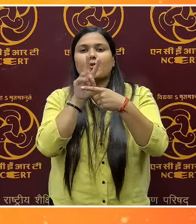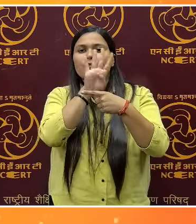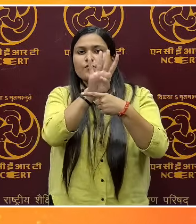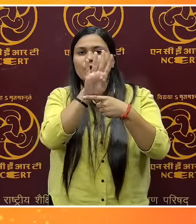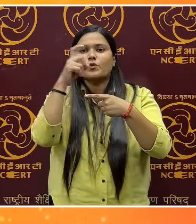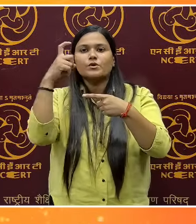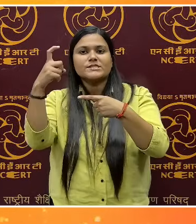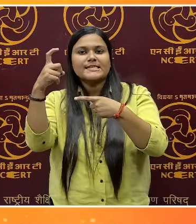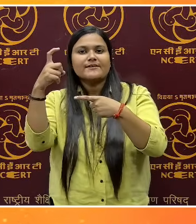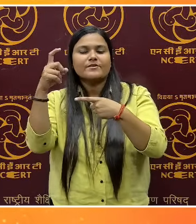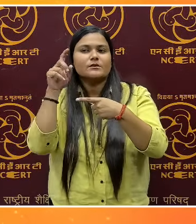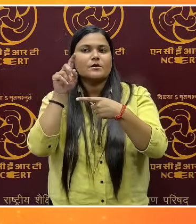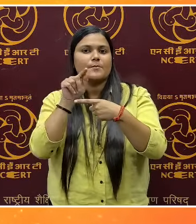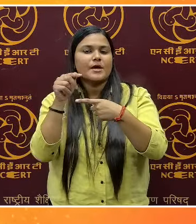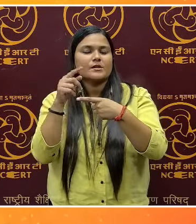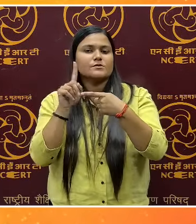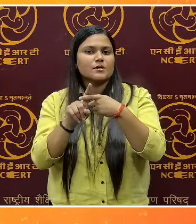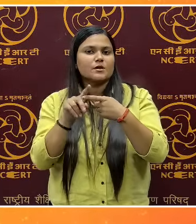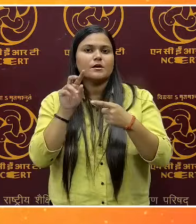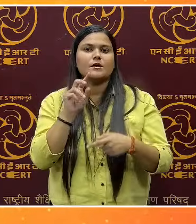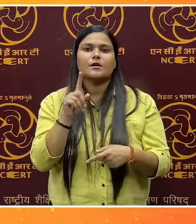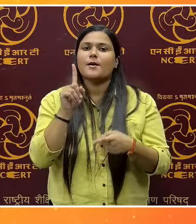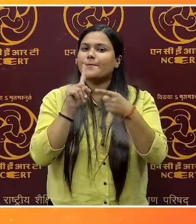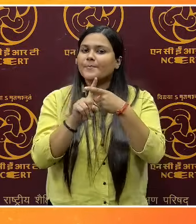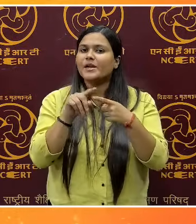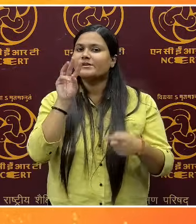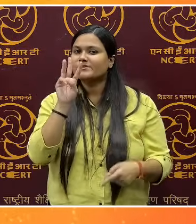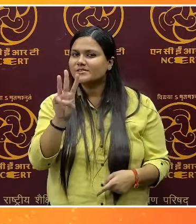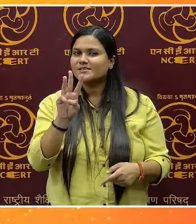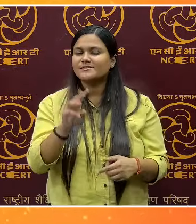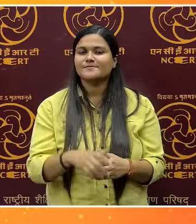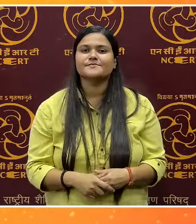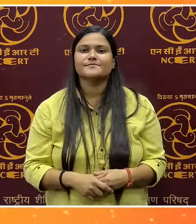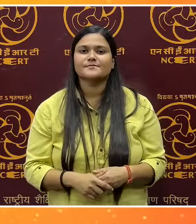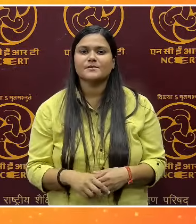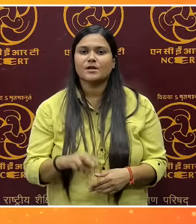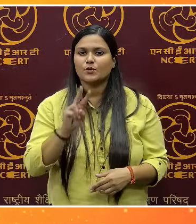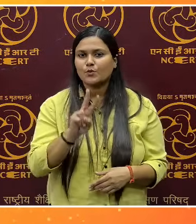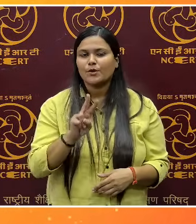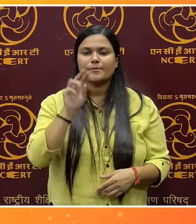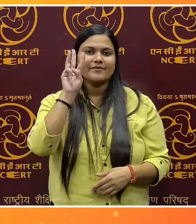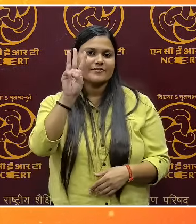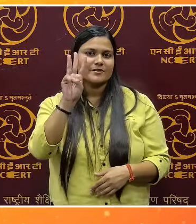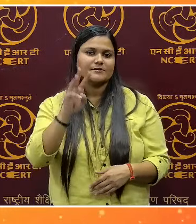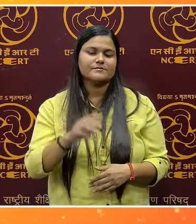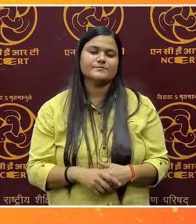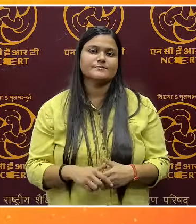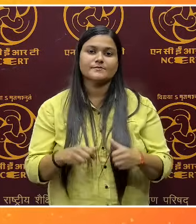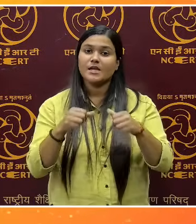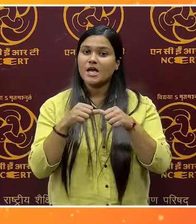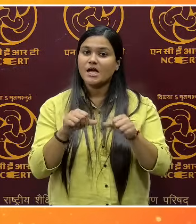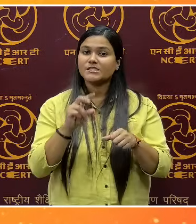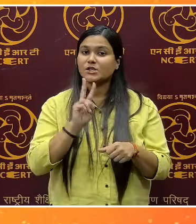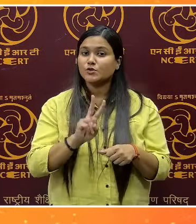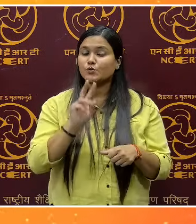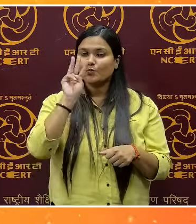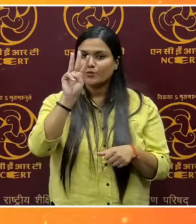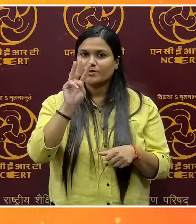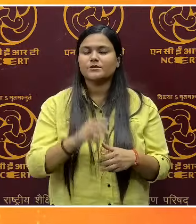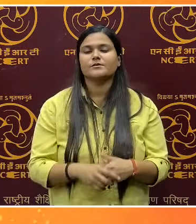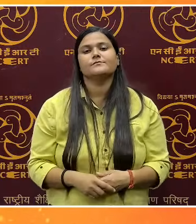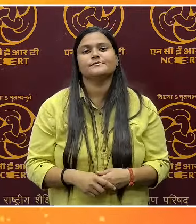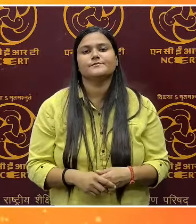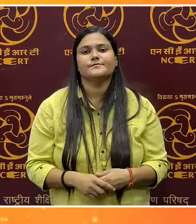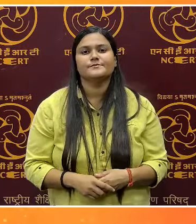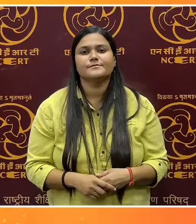7 minus 4? Plus 3. Very good. 2 to the power 3. Because answer is asked in exponential form, let